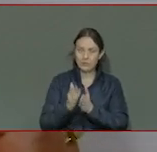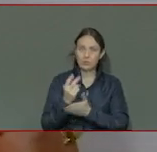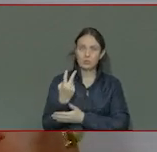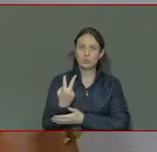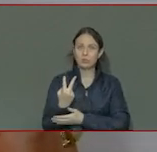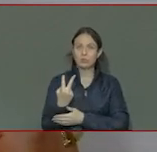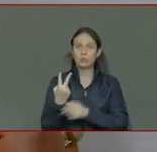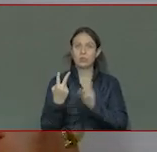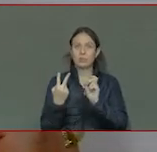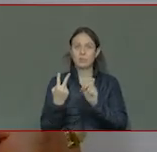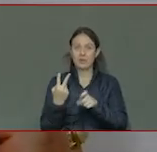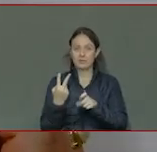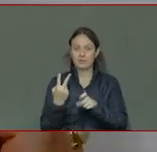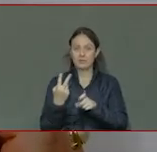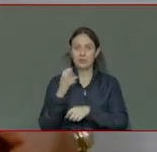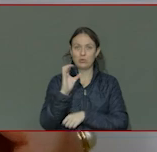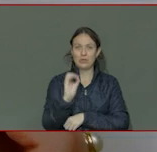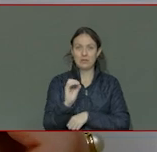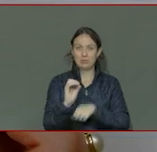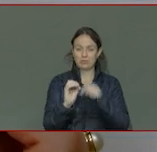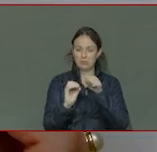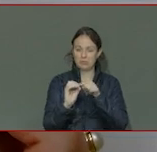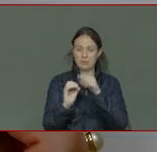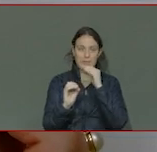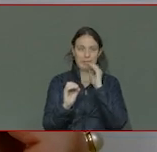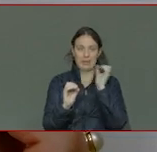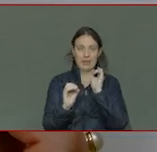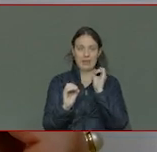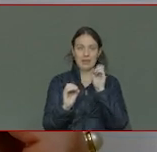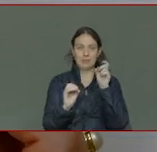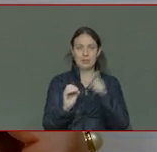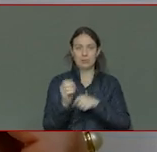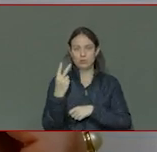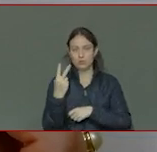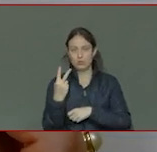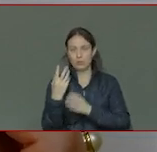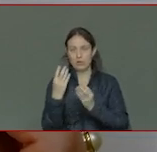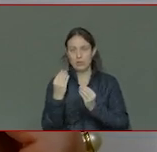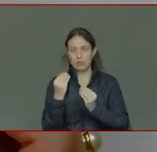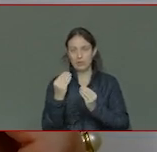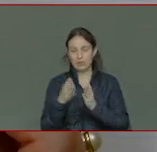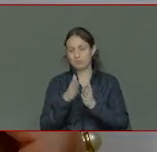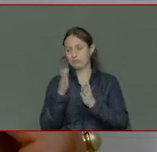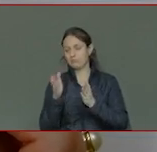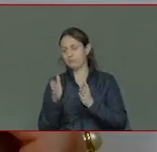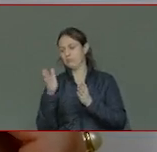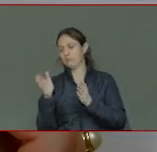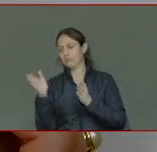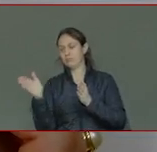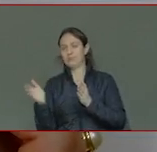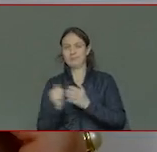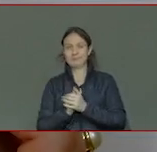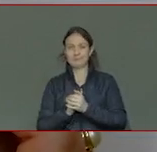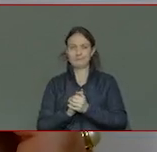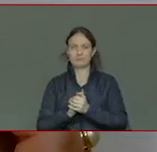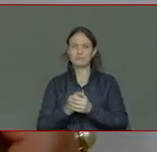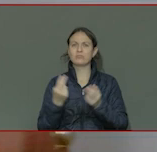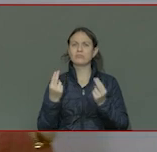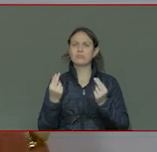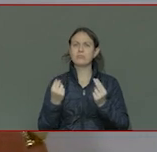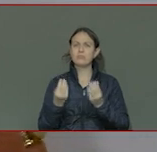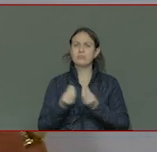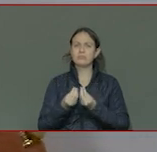places, meaning the 0 doesn't count, and then there must be 2 places there. And just a new thing